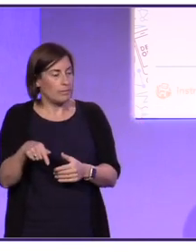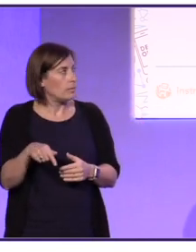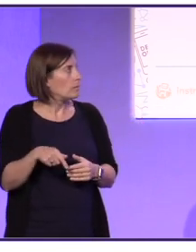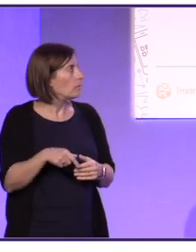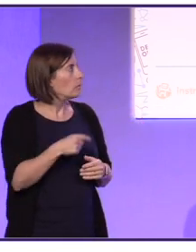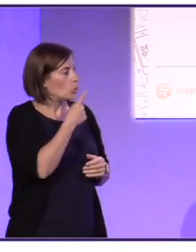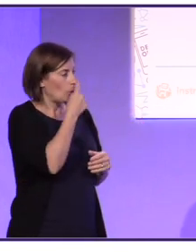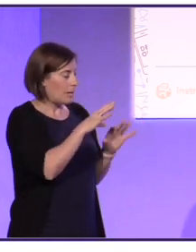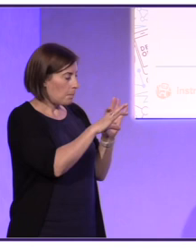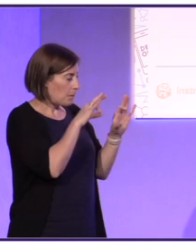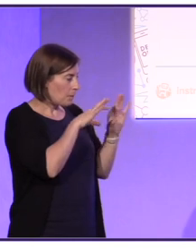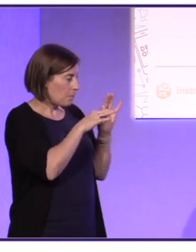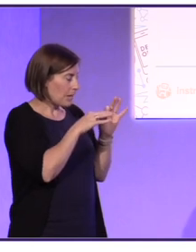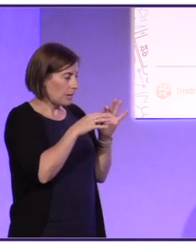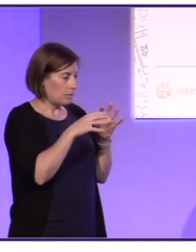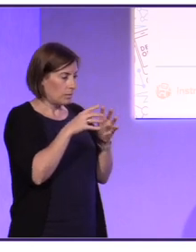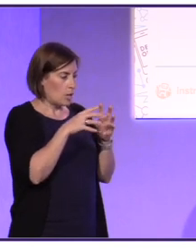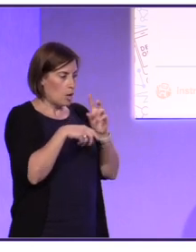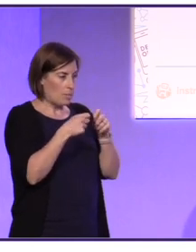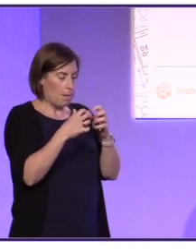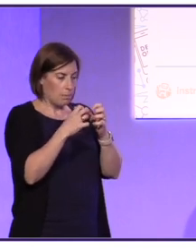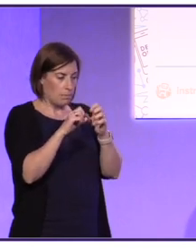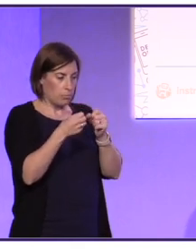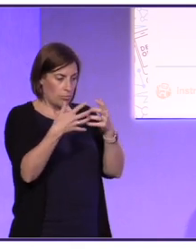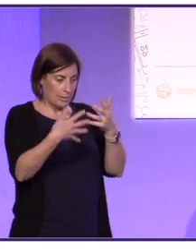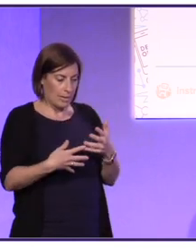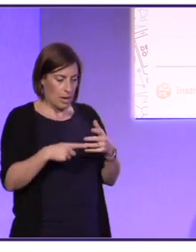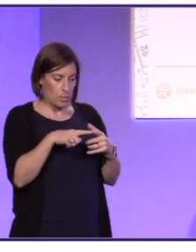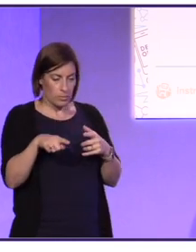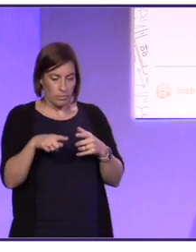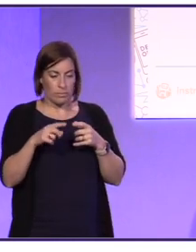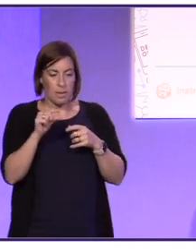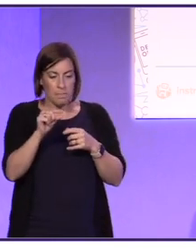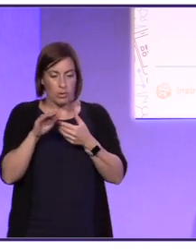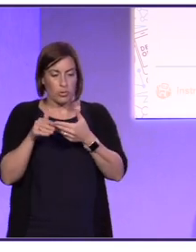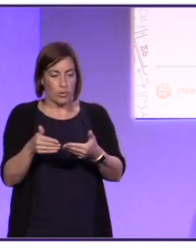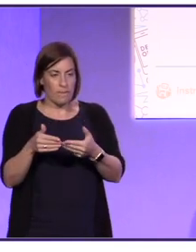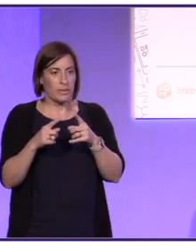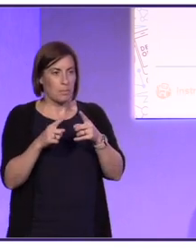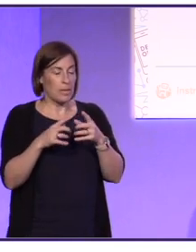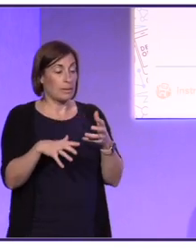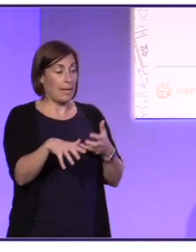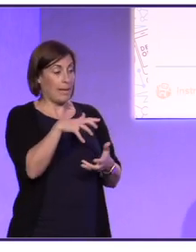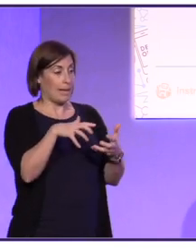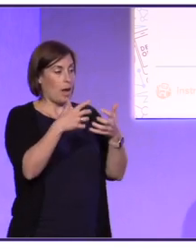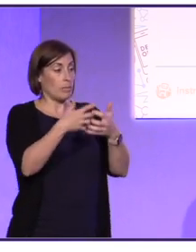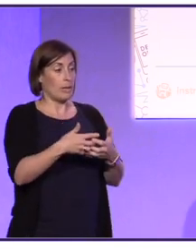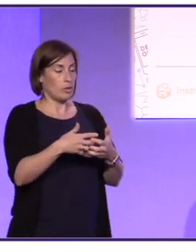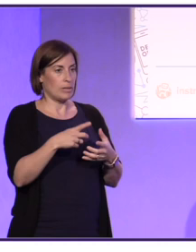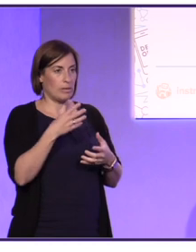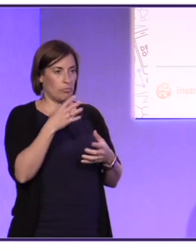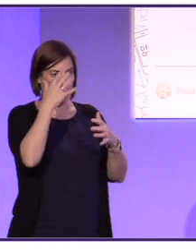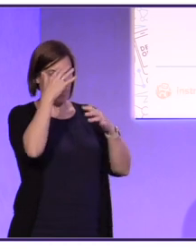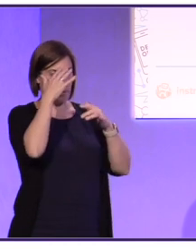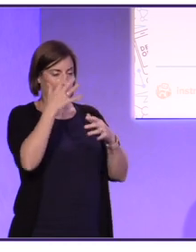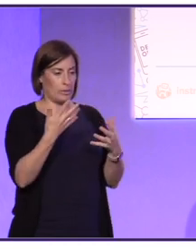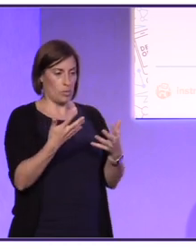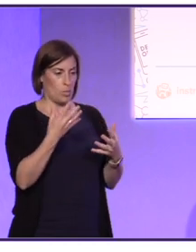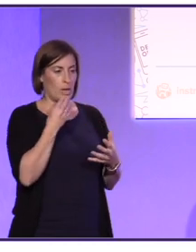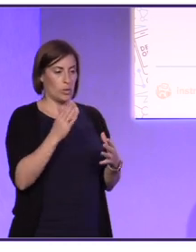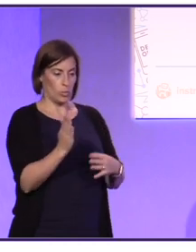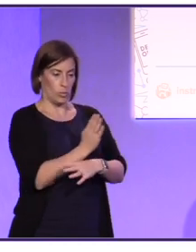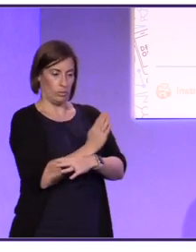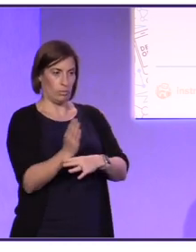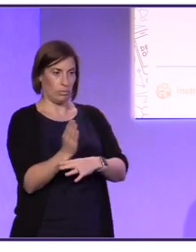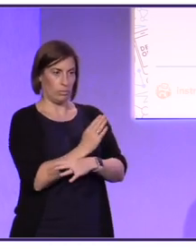But when do we start using chaos engineering in this timeline? It's certainly not over on that end, where we've just